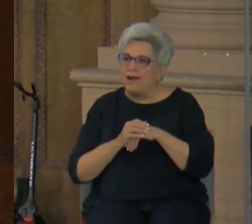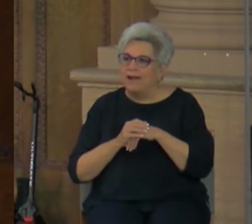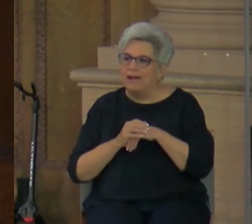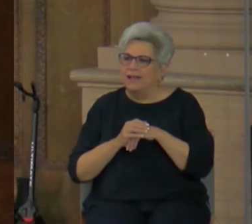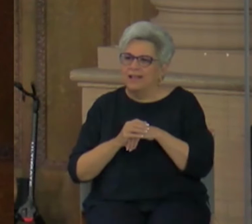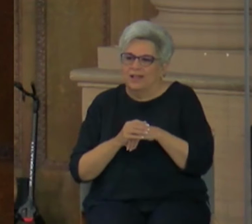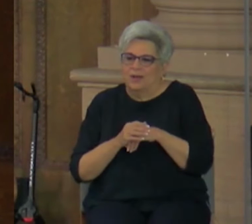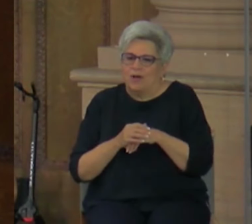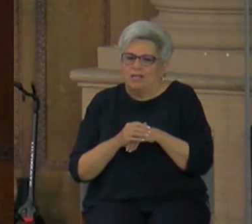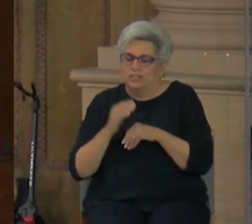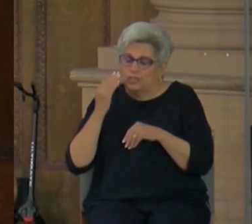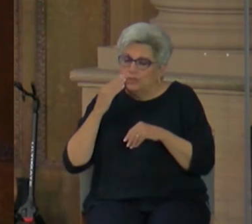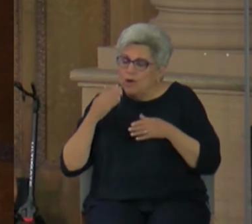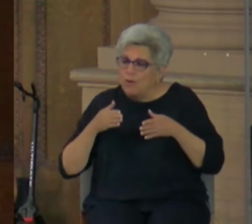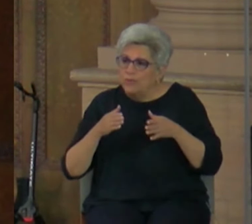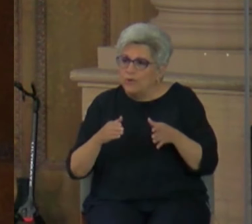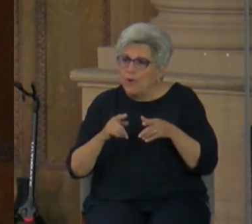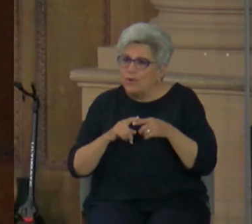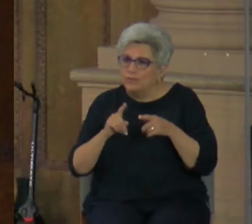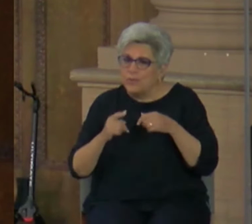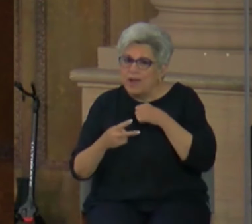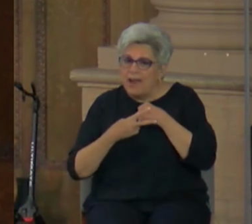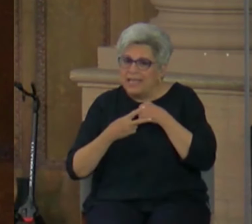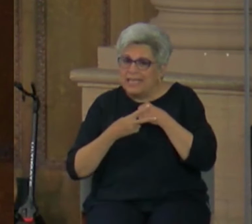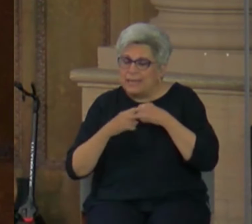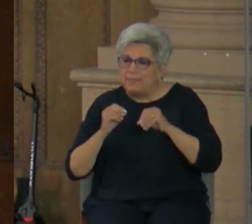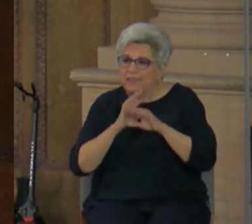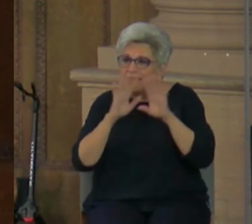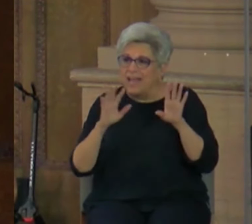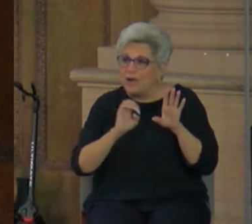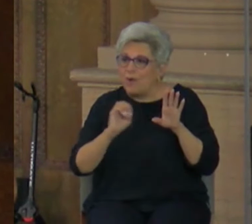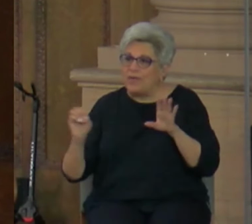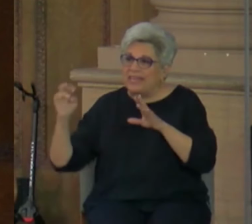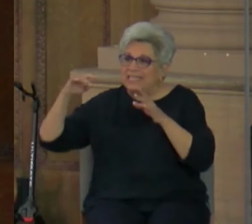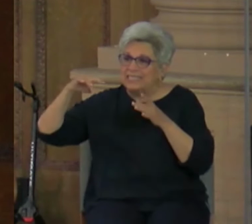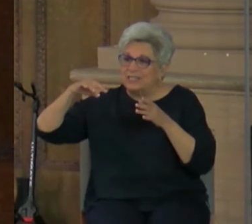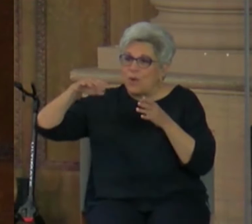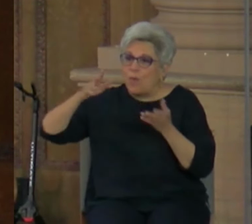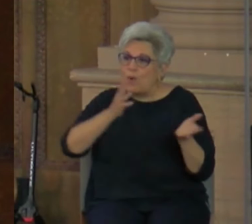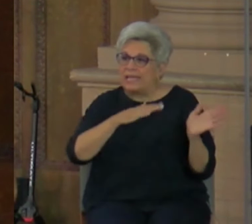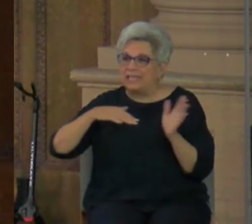way to the place where the light is distributed, or where the east wind is scattered upon the